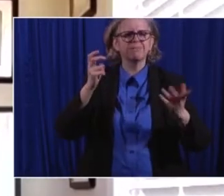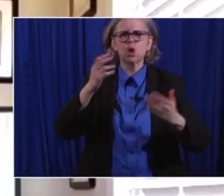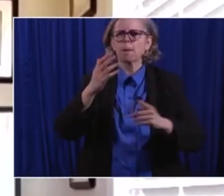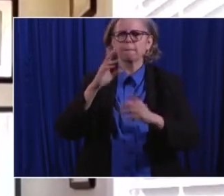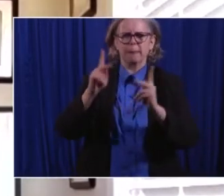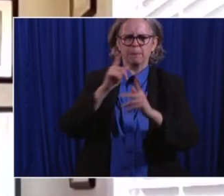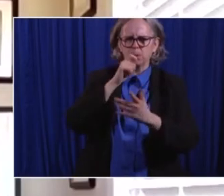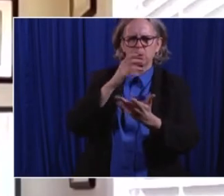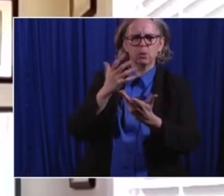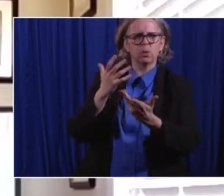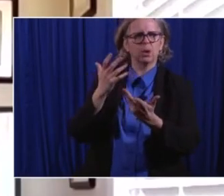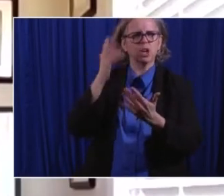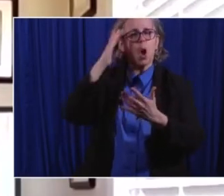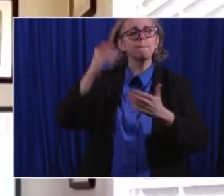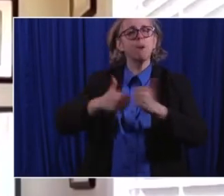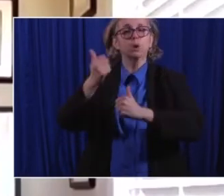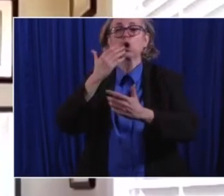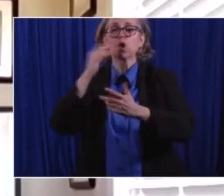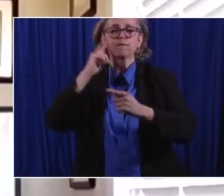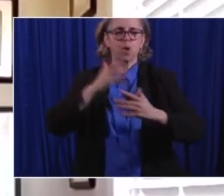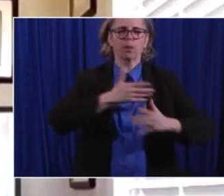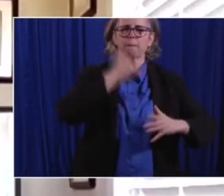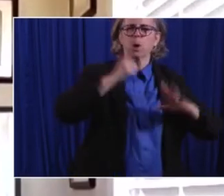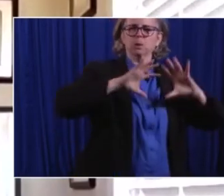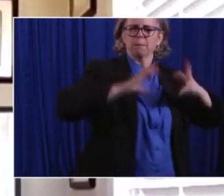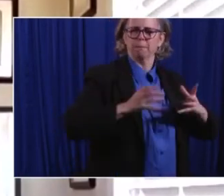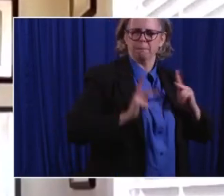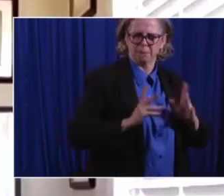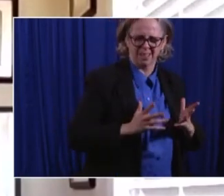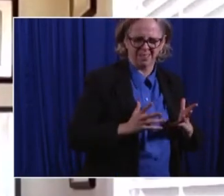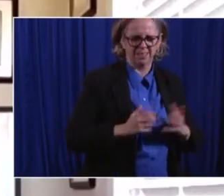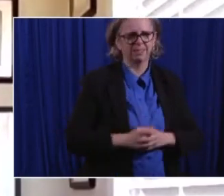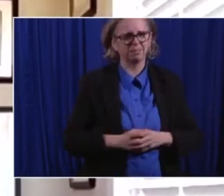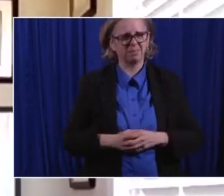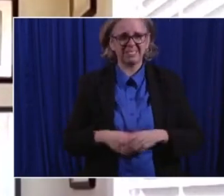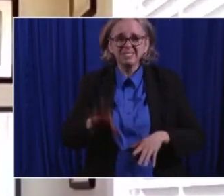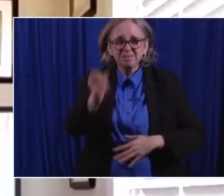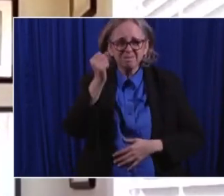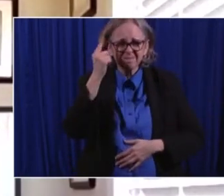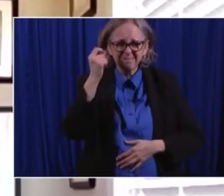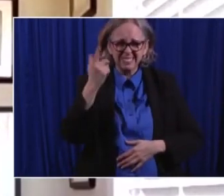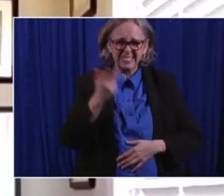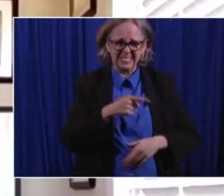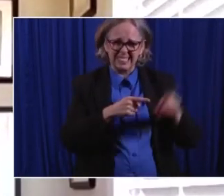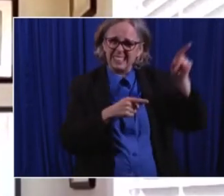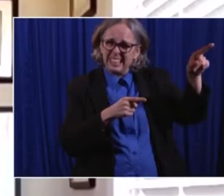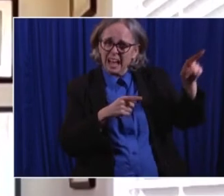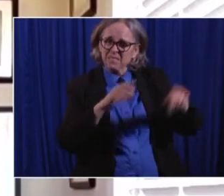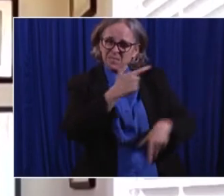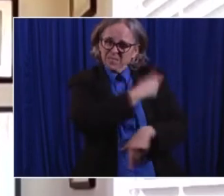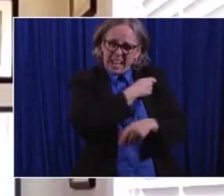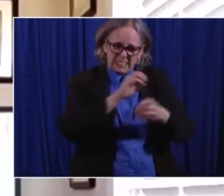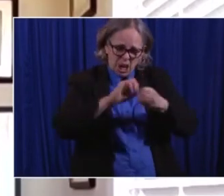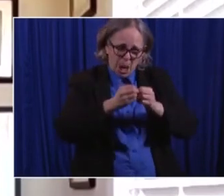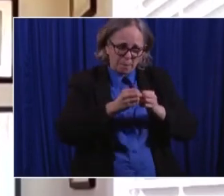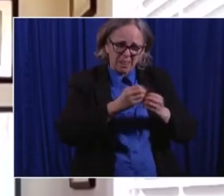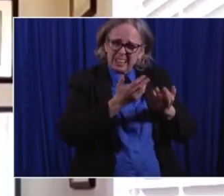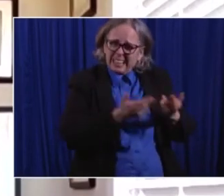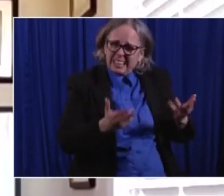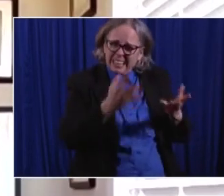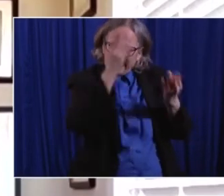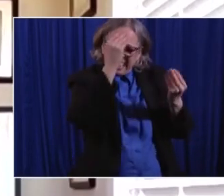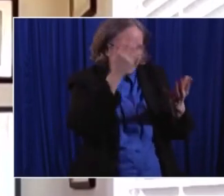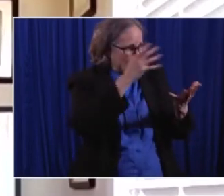as we look at these medical conditions, what we've done is focused on age,